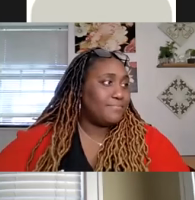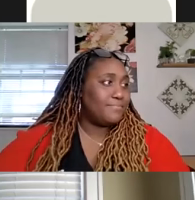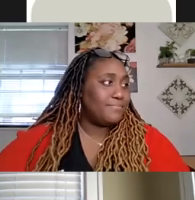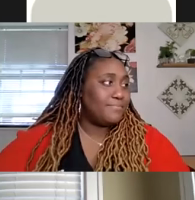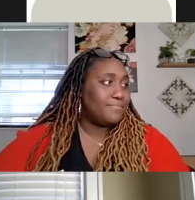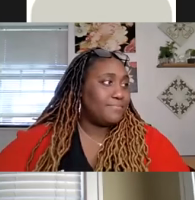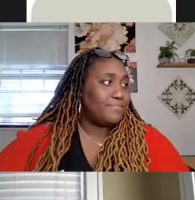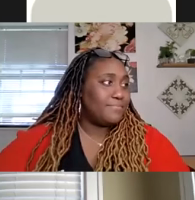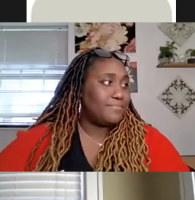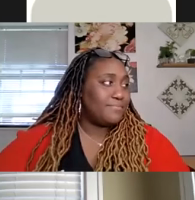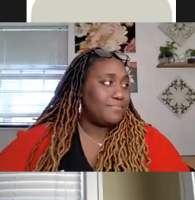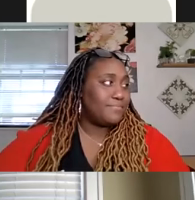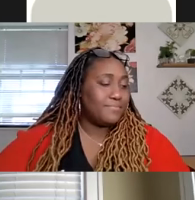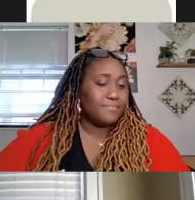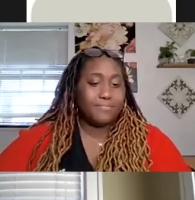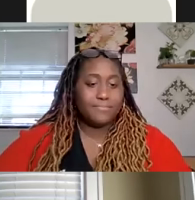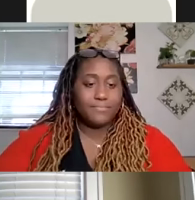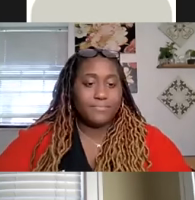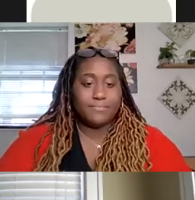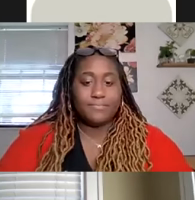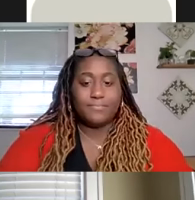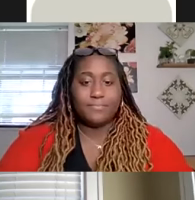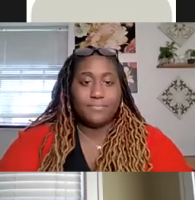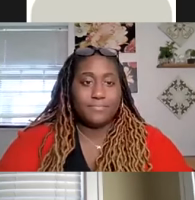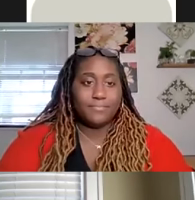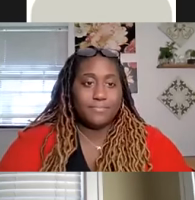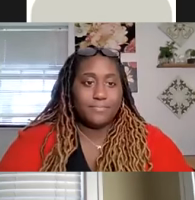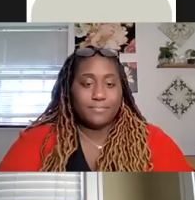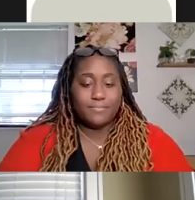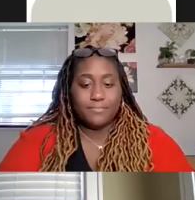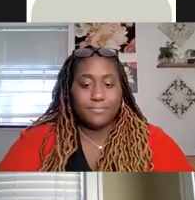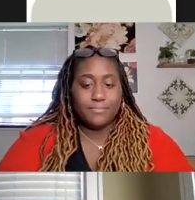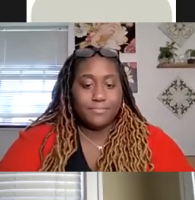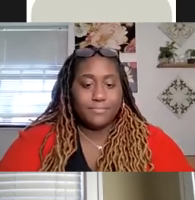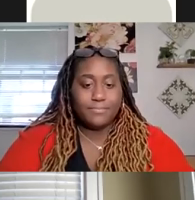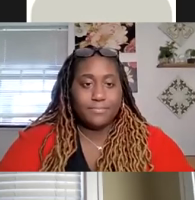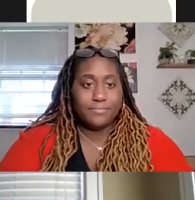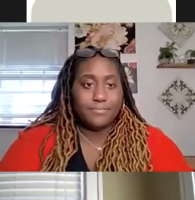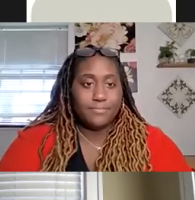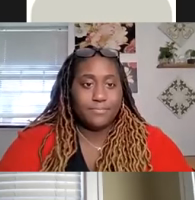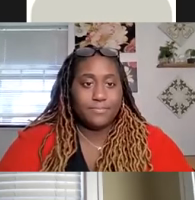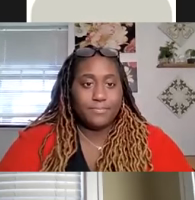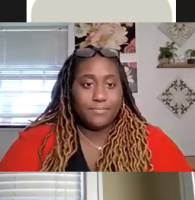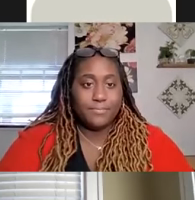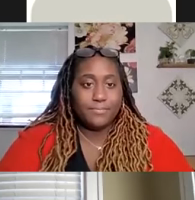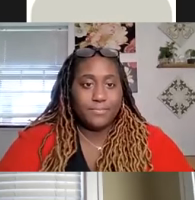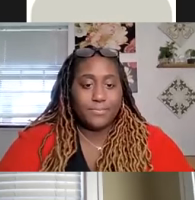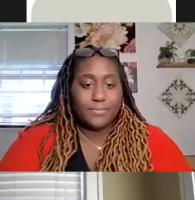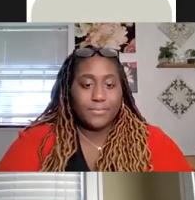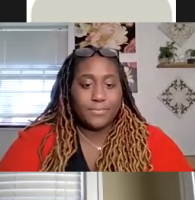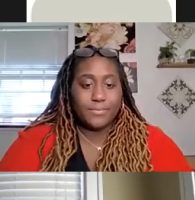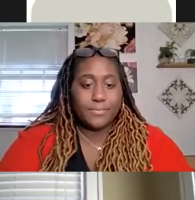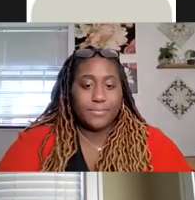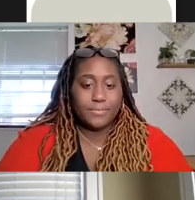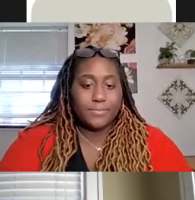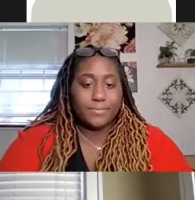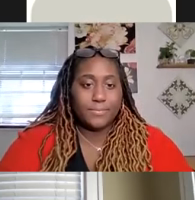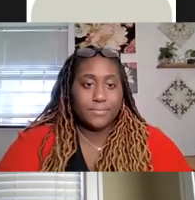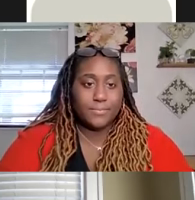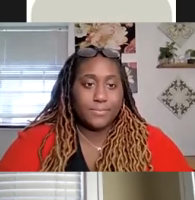very interesting I found was that COVID has been an experience unlike